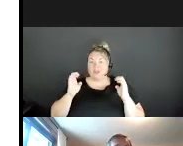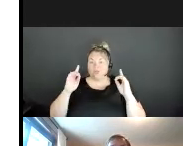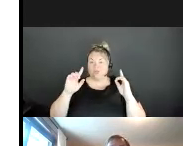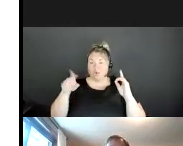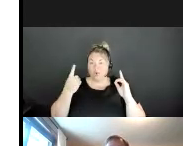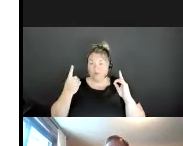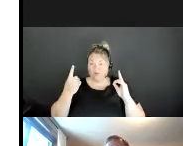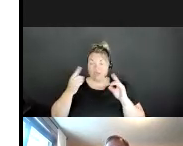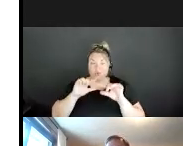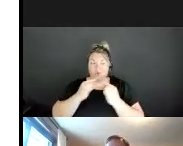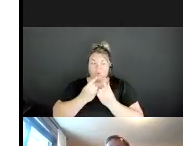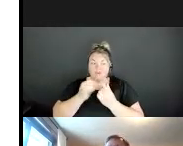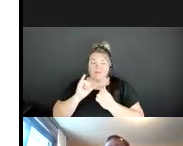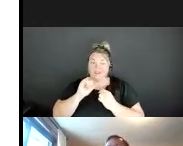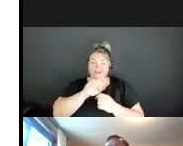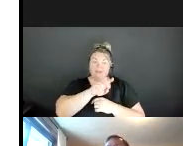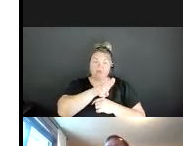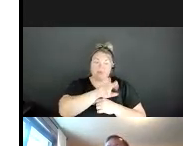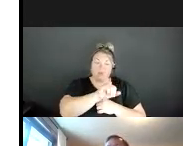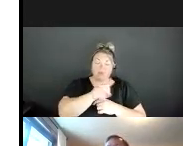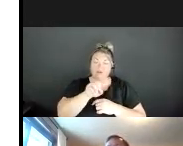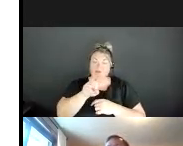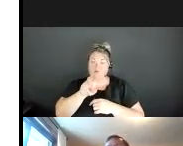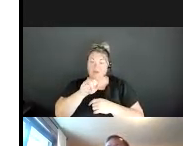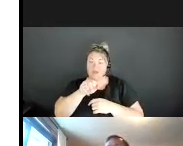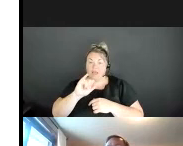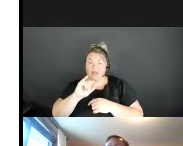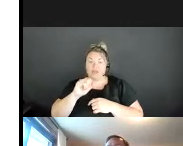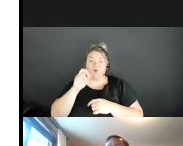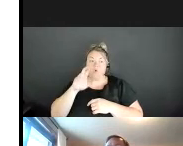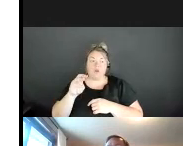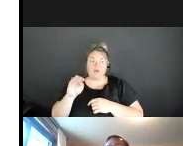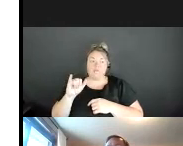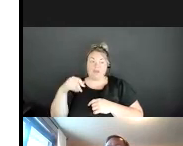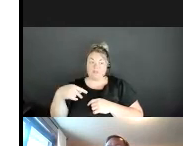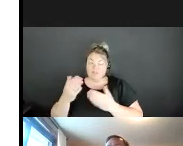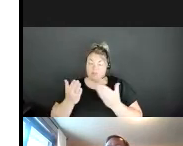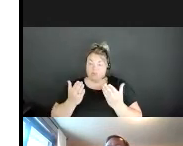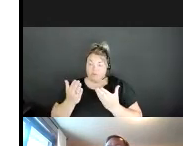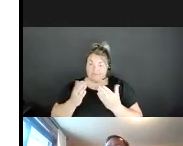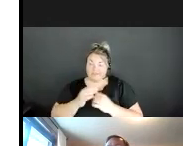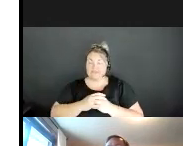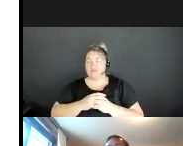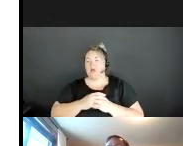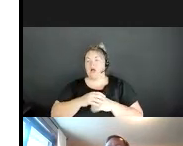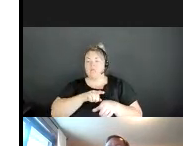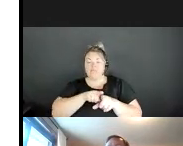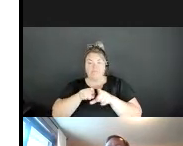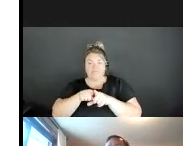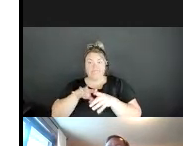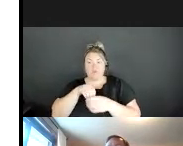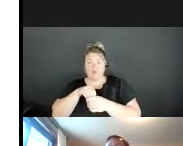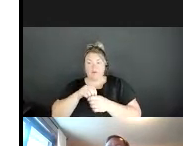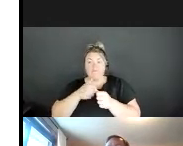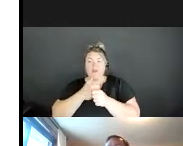as DUI or DWAI or MIP services. Now, all of these may also include follow-up